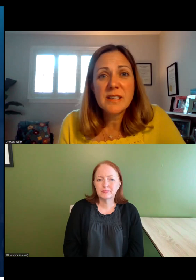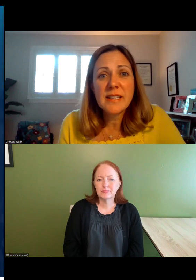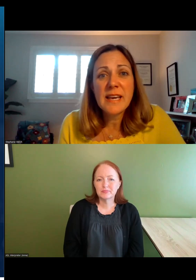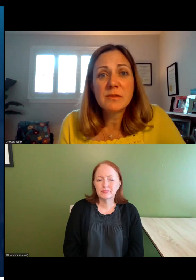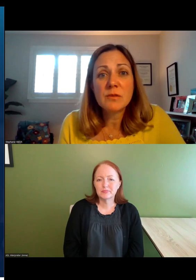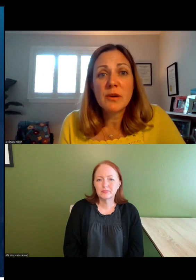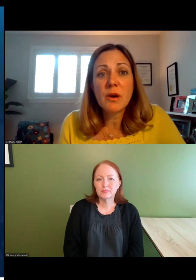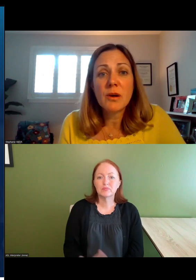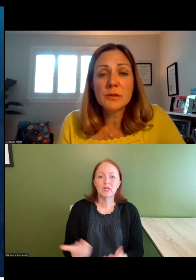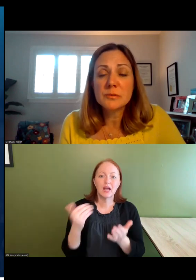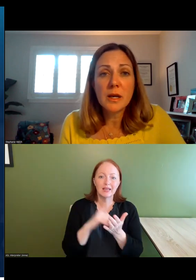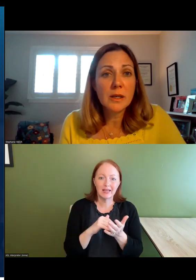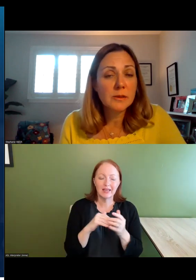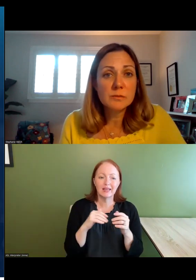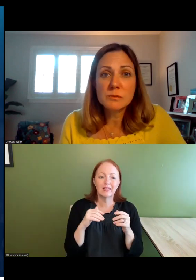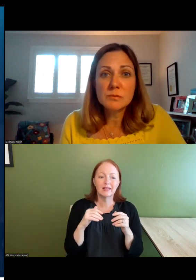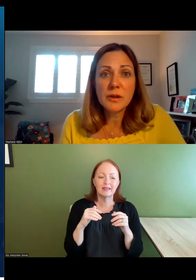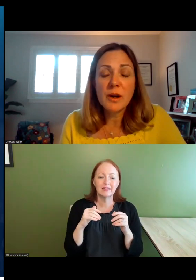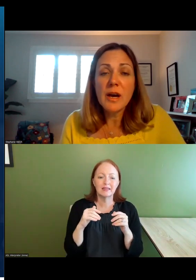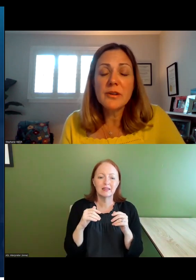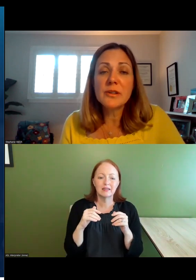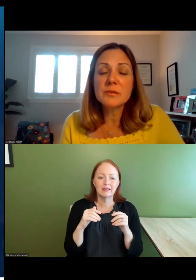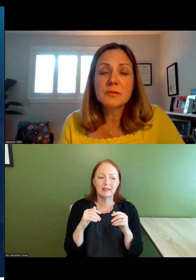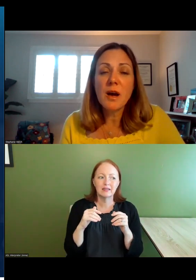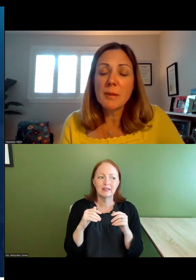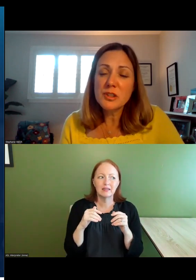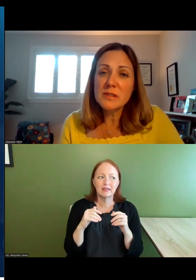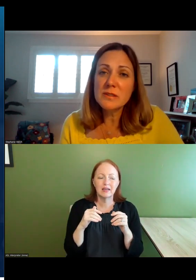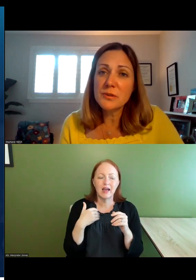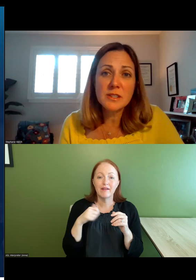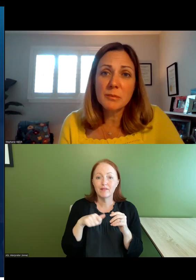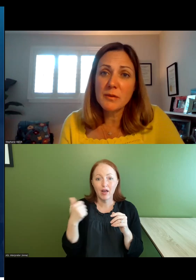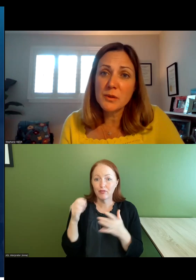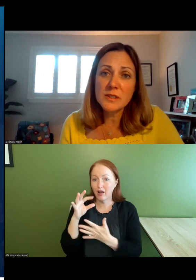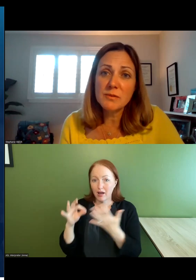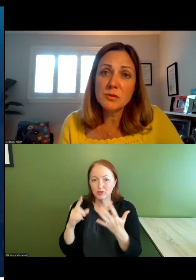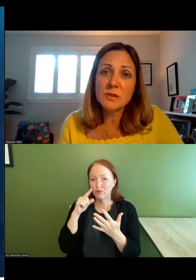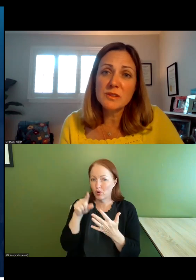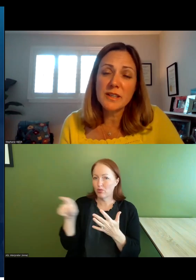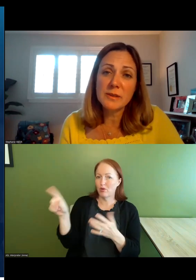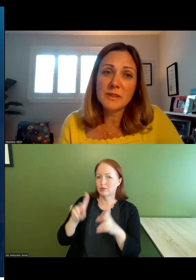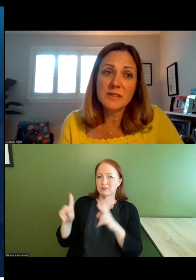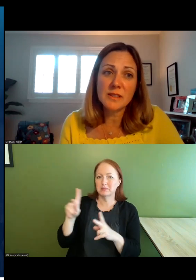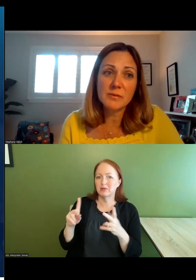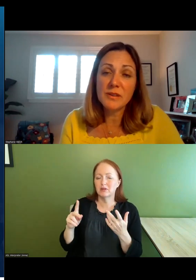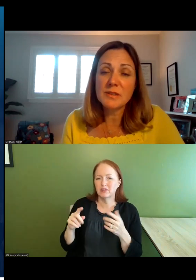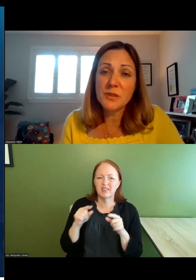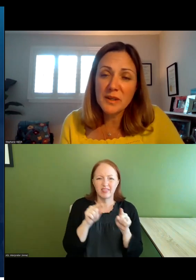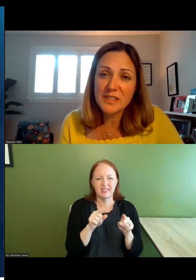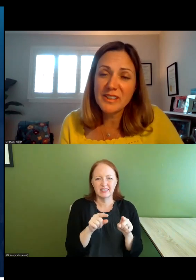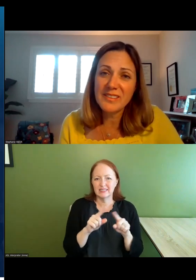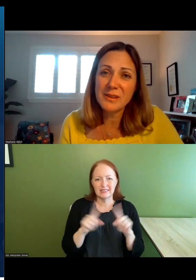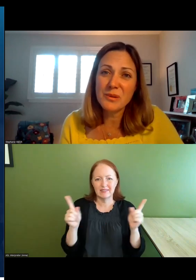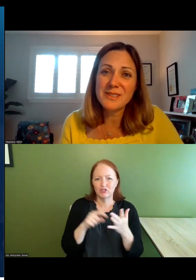And again, there are other options for some of those individuals. This is a very